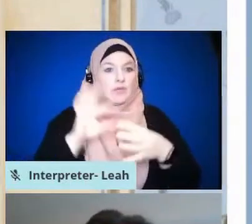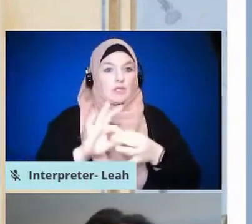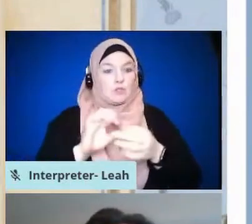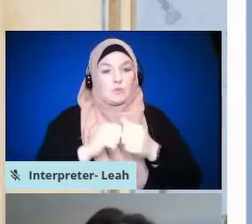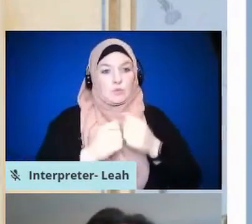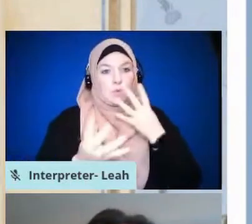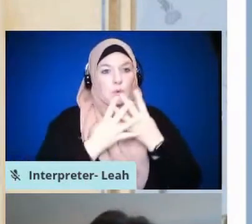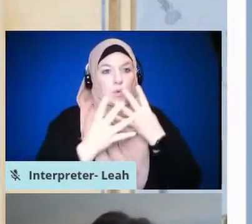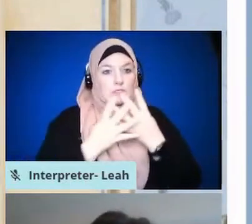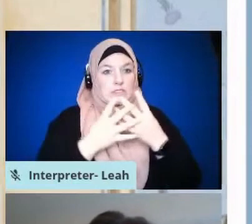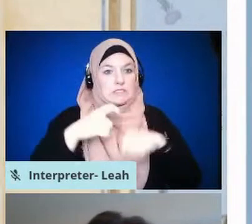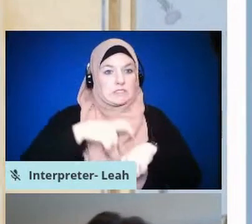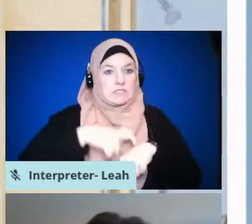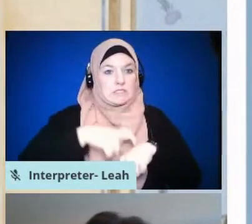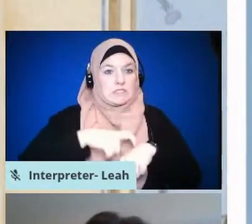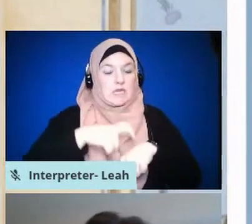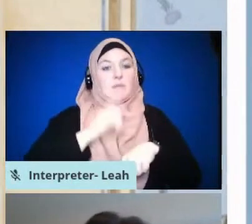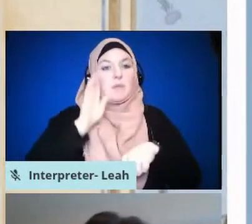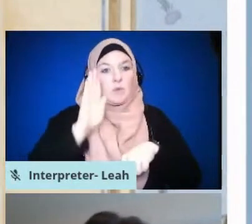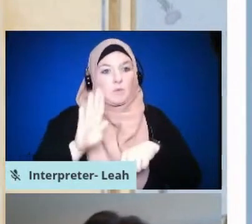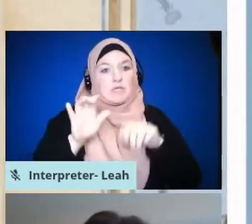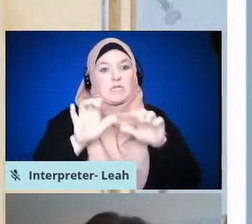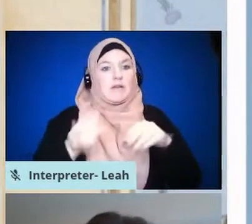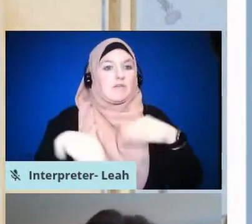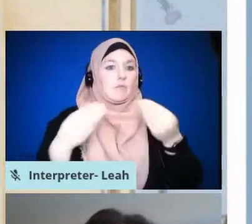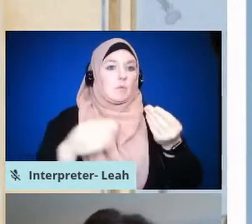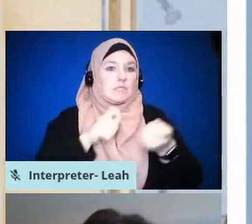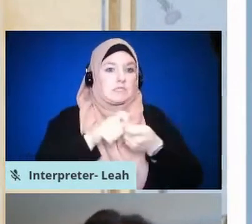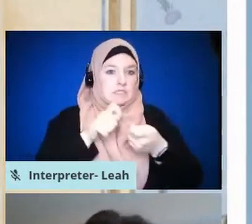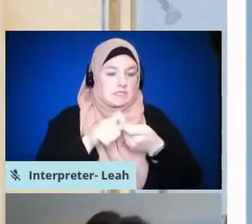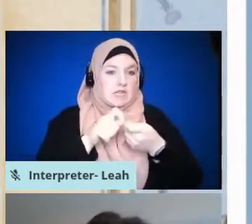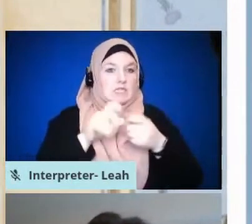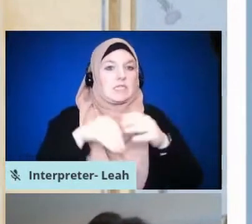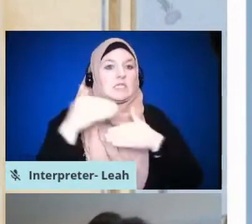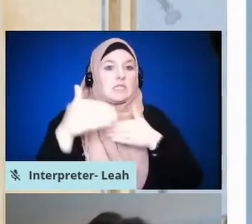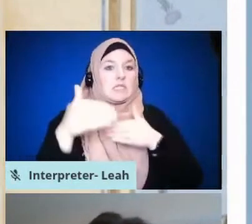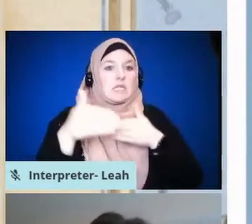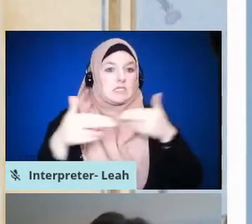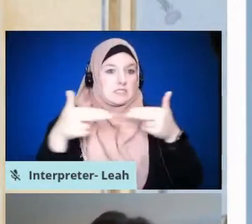the quarantine period. And I will give more details in the next slide.